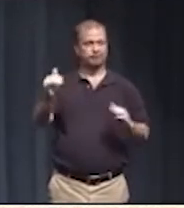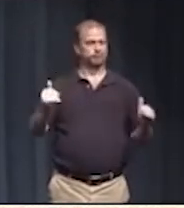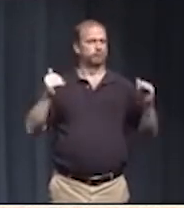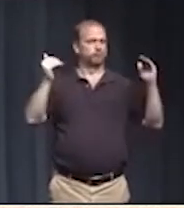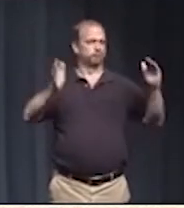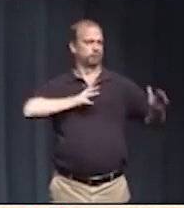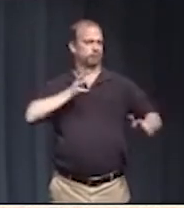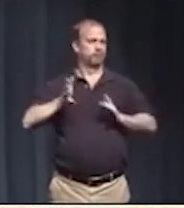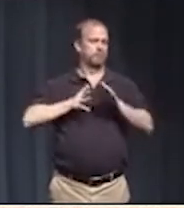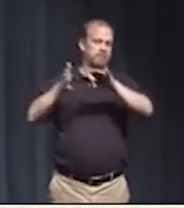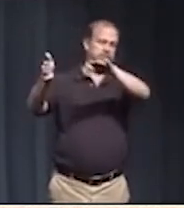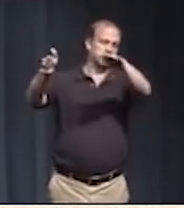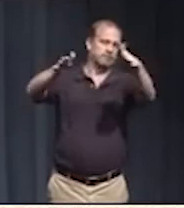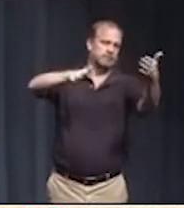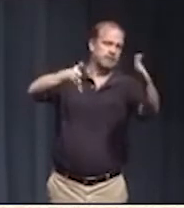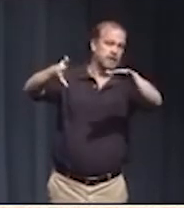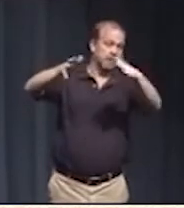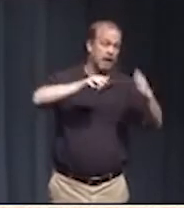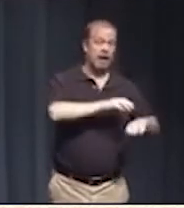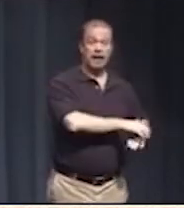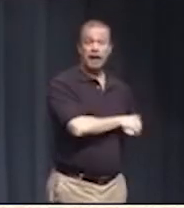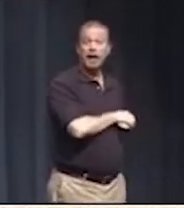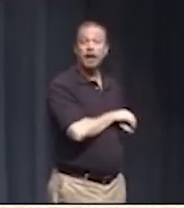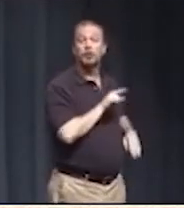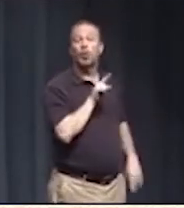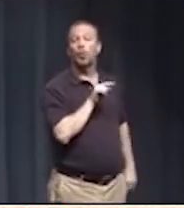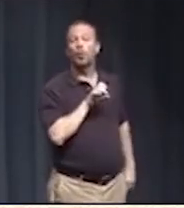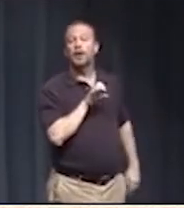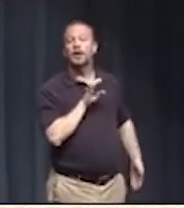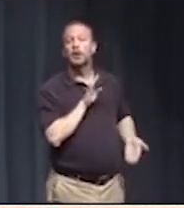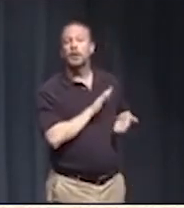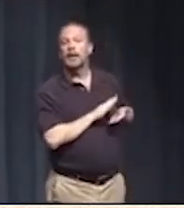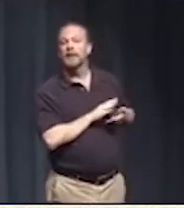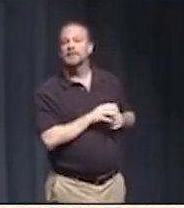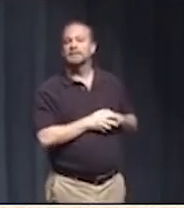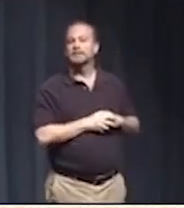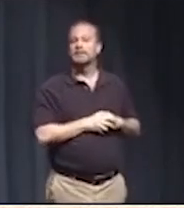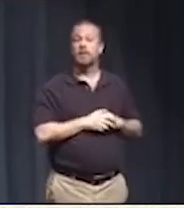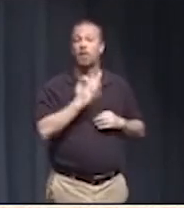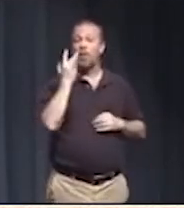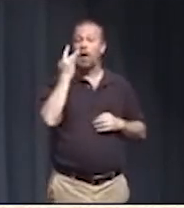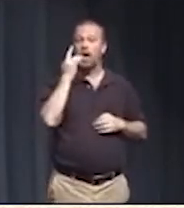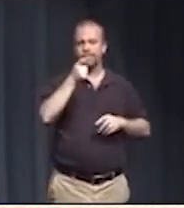reports were 100 or less English died. It was the advent of the longbow.